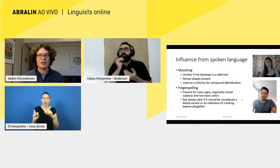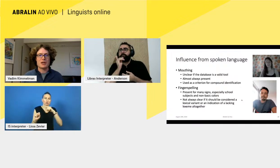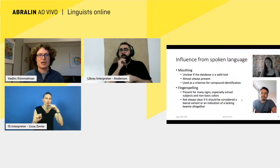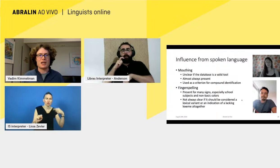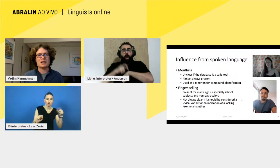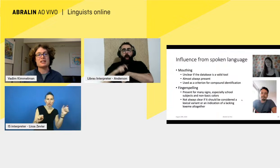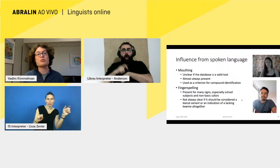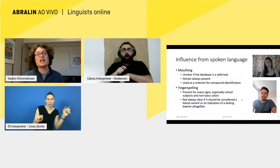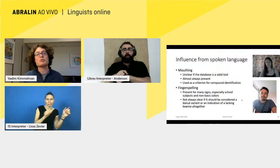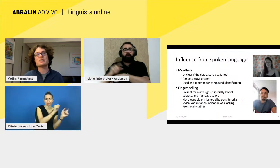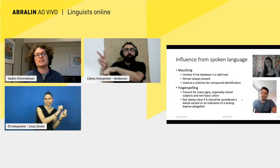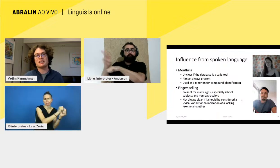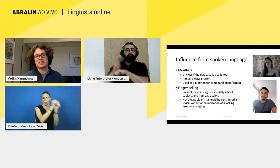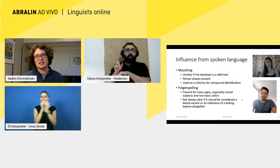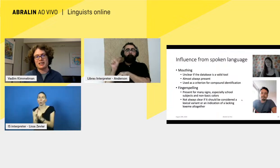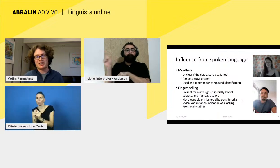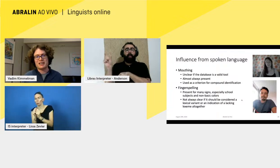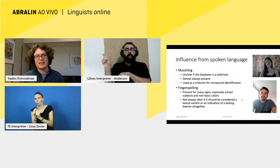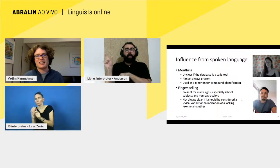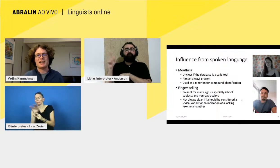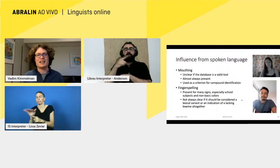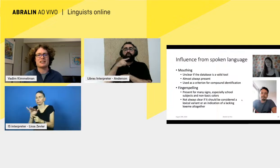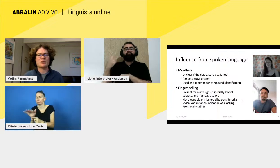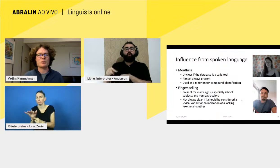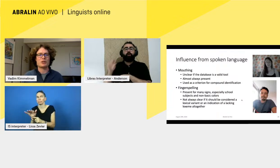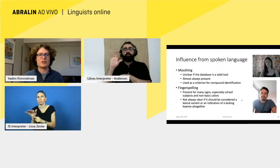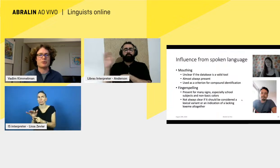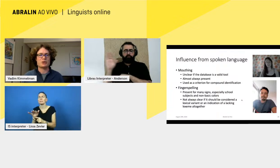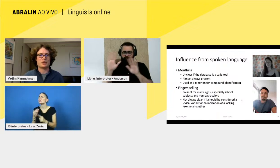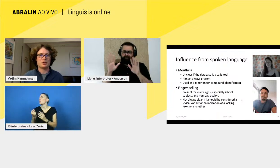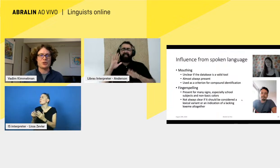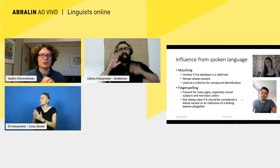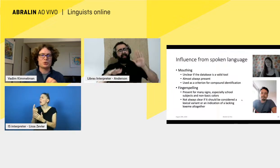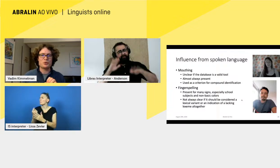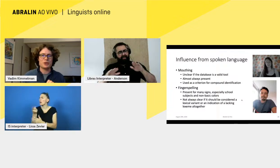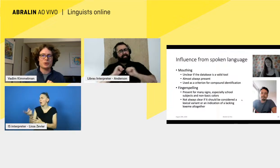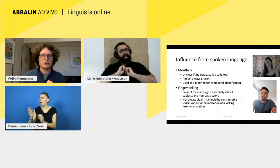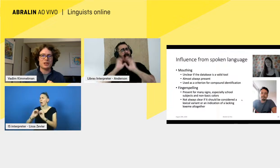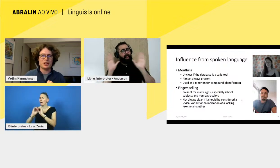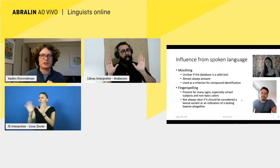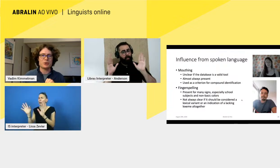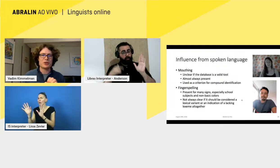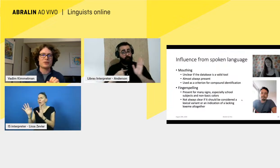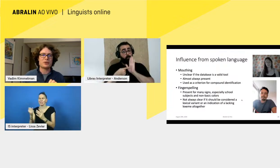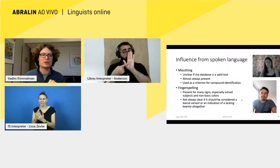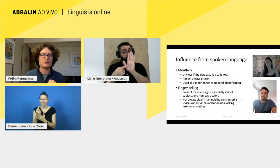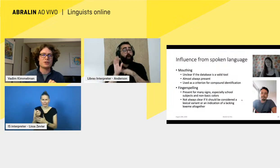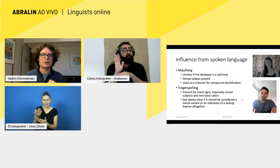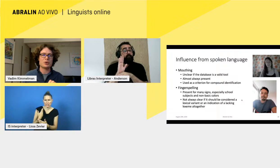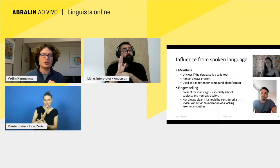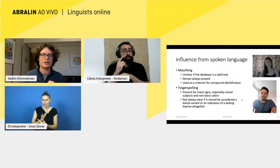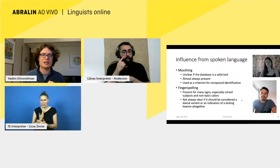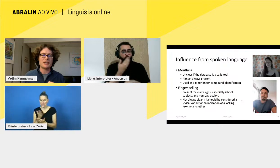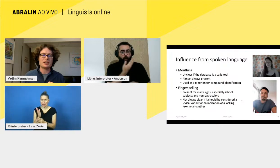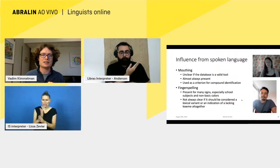Russian. Sometimes it is clear, as I will demonstrate you in the two videos here. So in the first video, in the end,